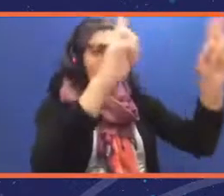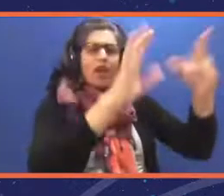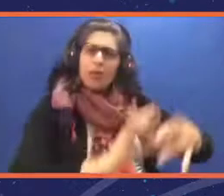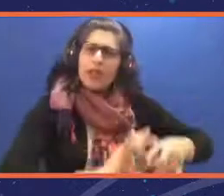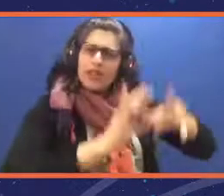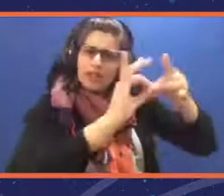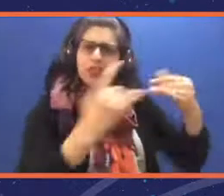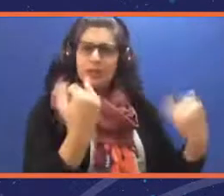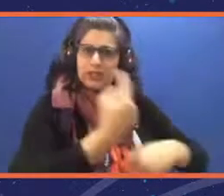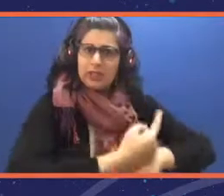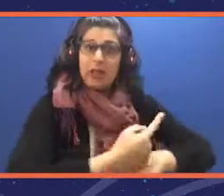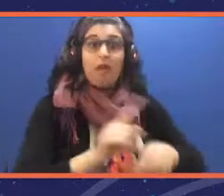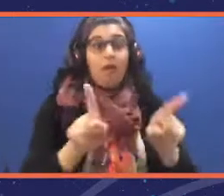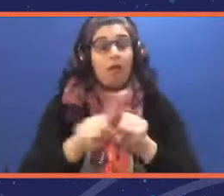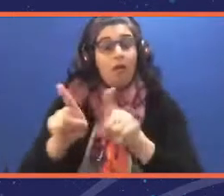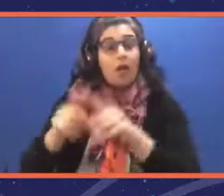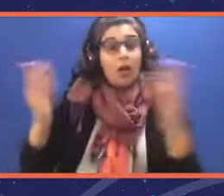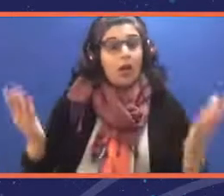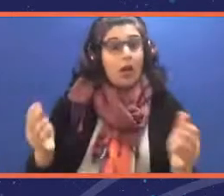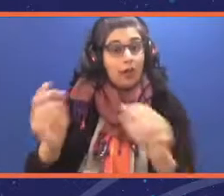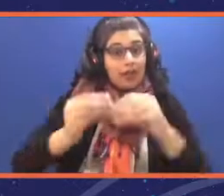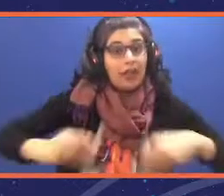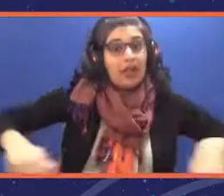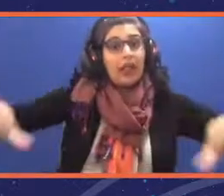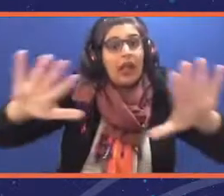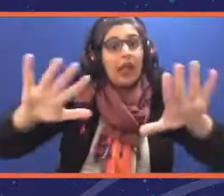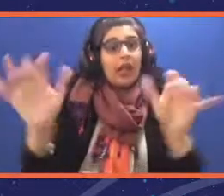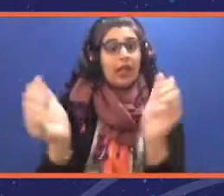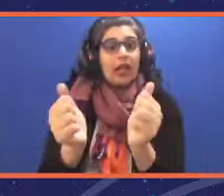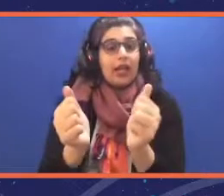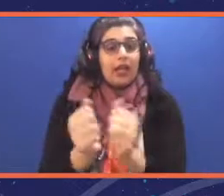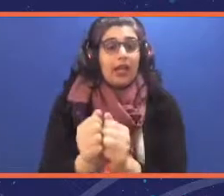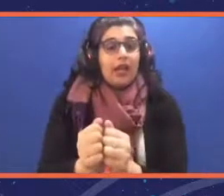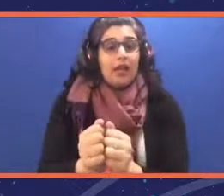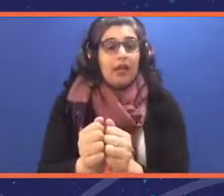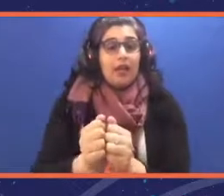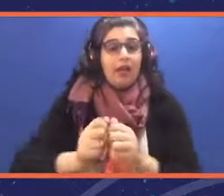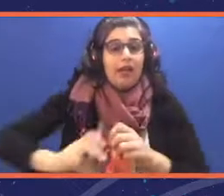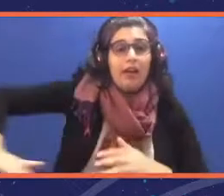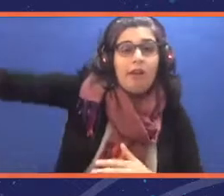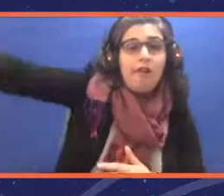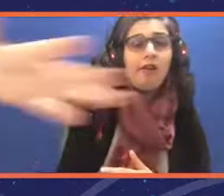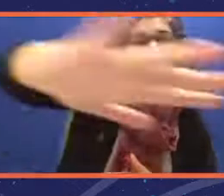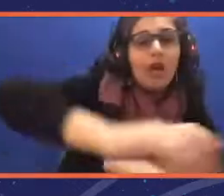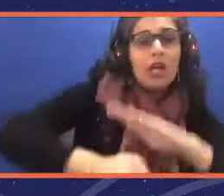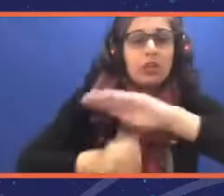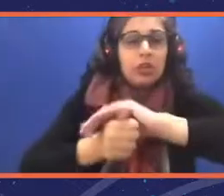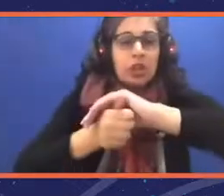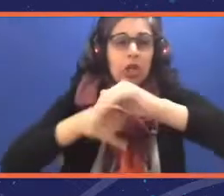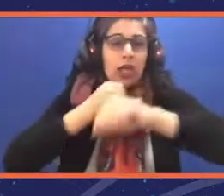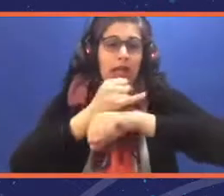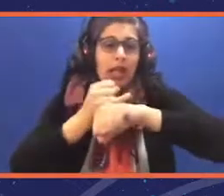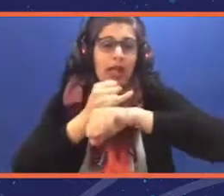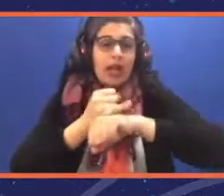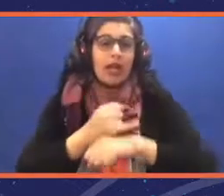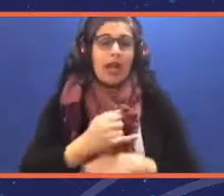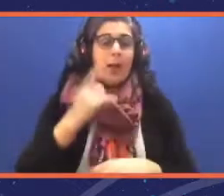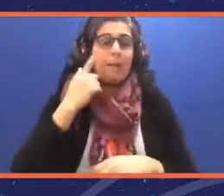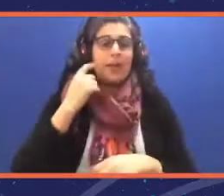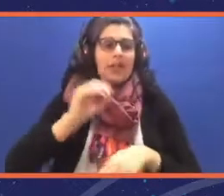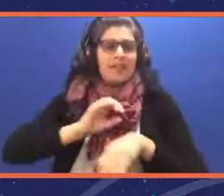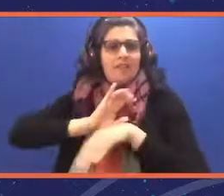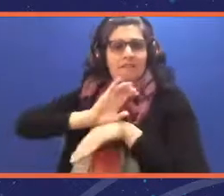also here with this land and with the lands across Turtle Island because of the forced labor